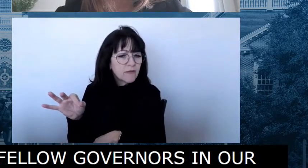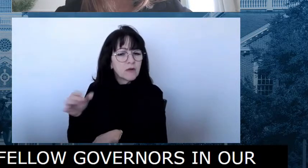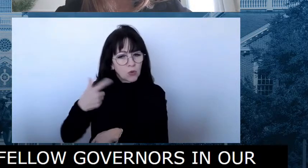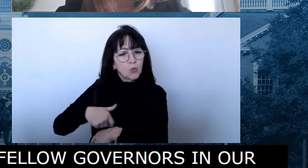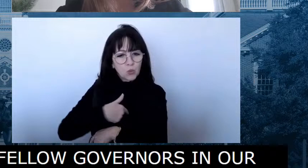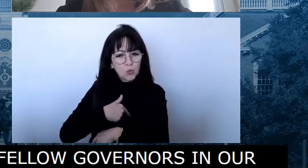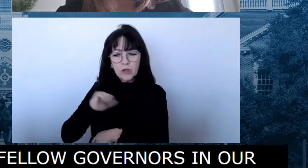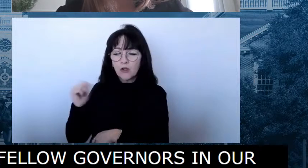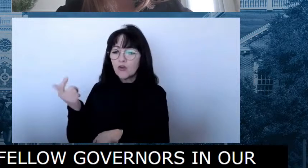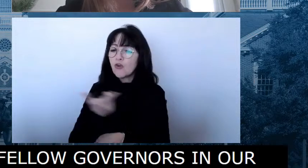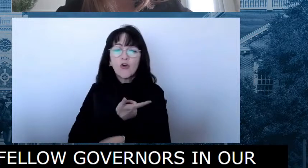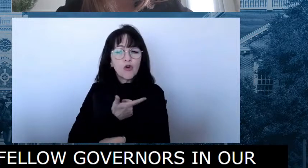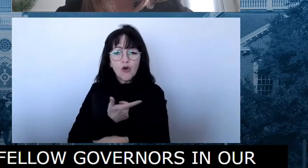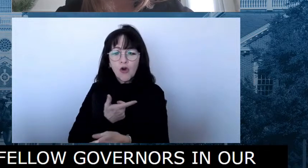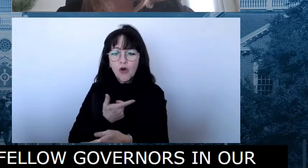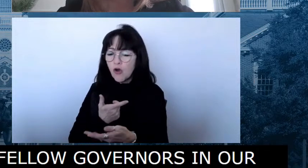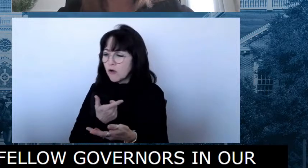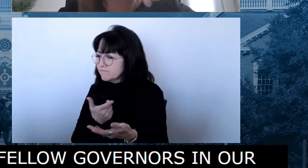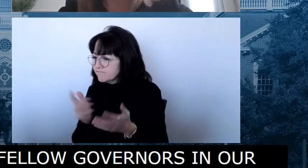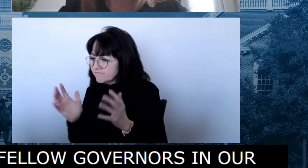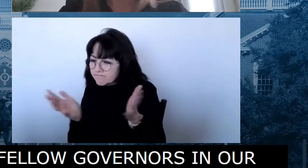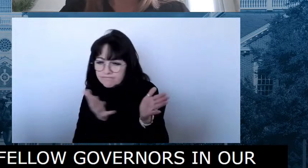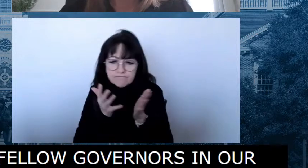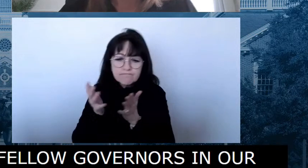forward, looking to how do we